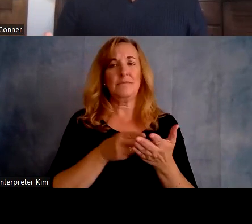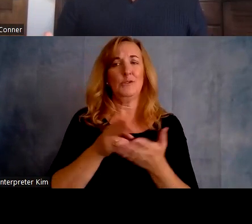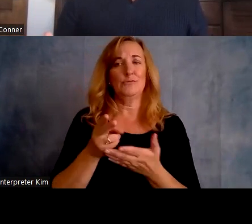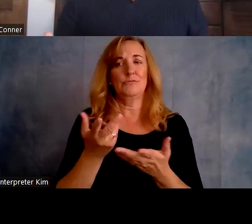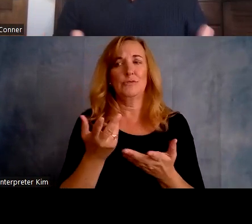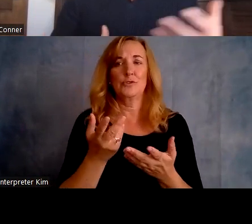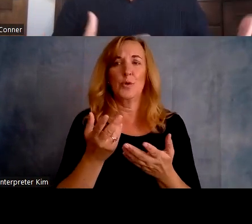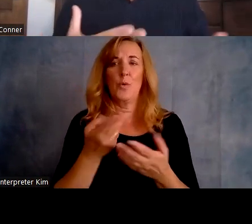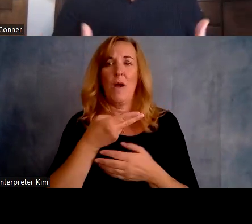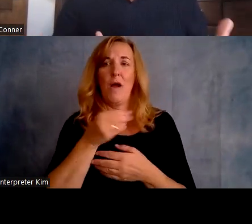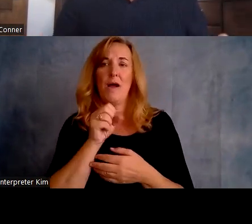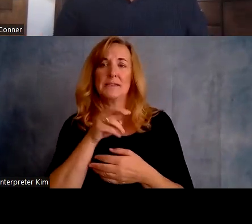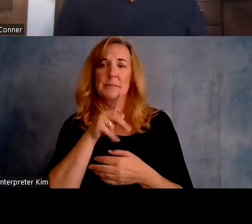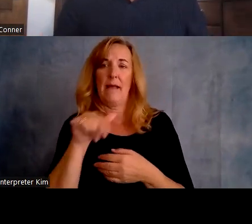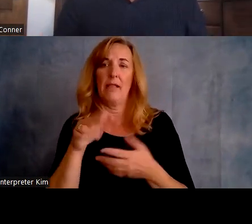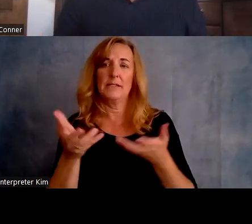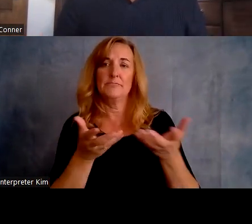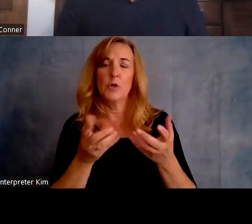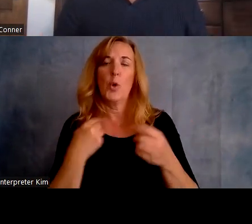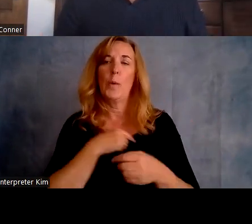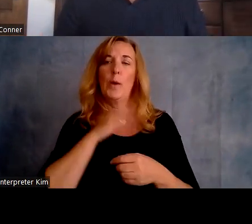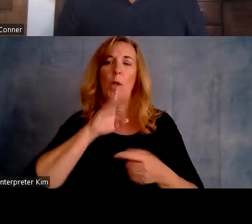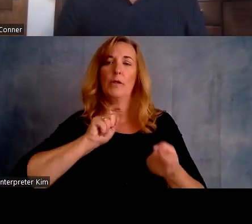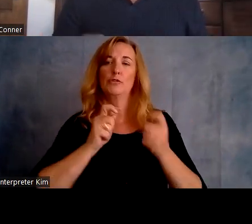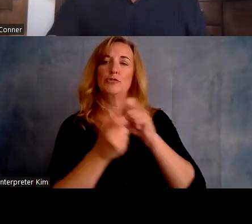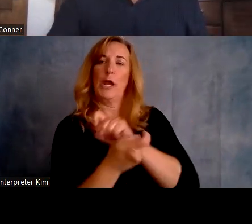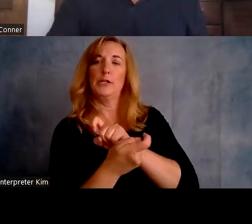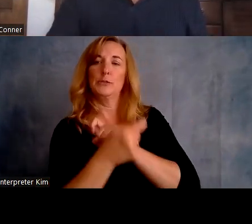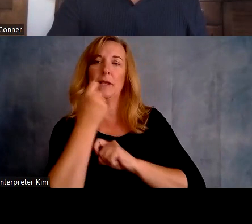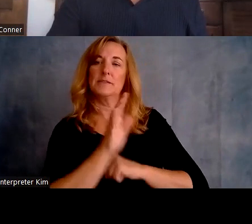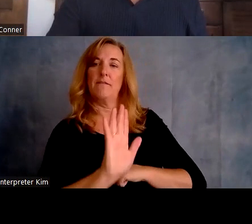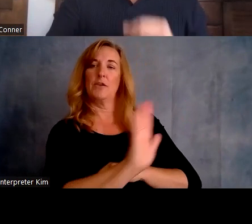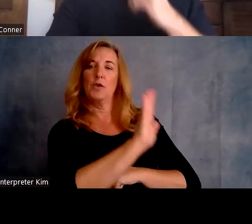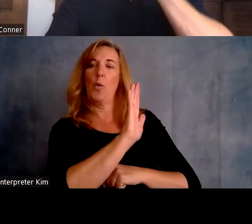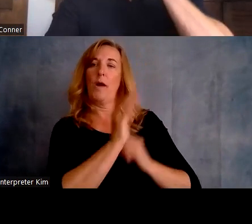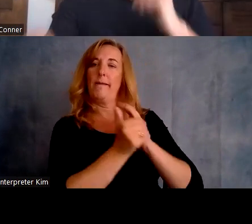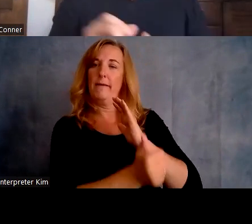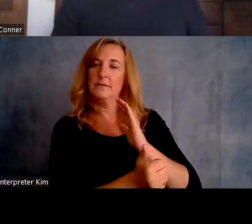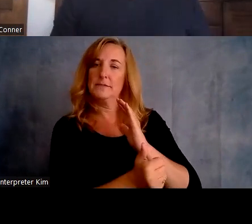hospitality, we're all going to change because of this encounter.